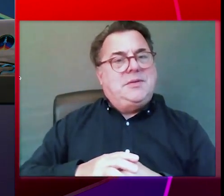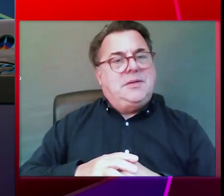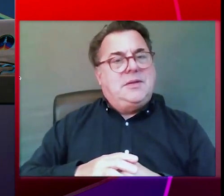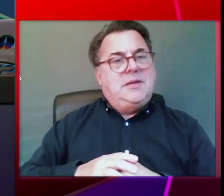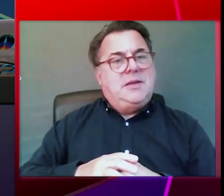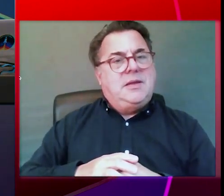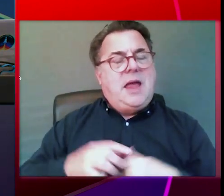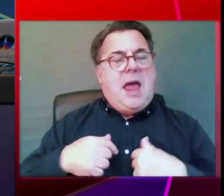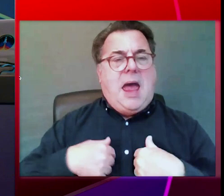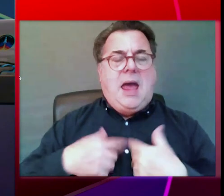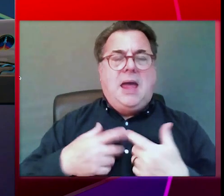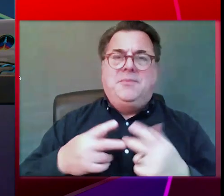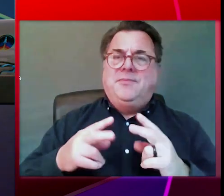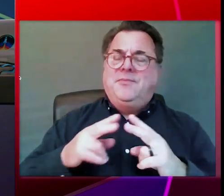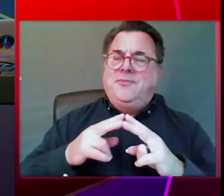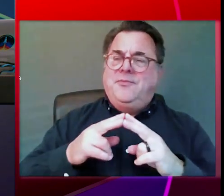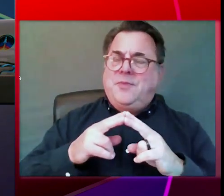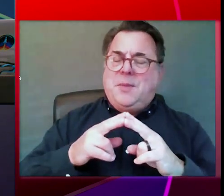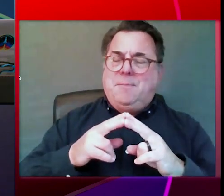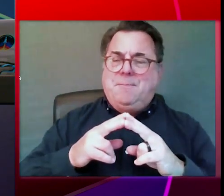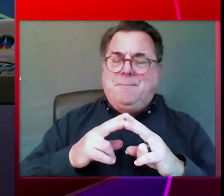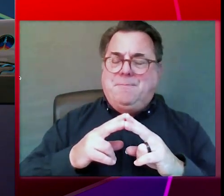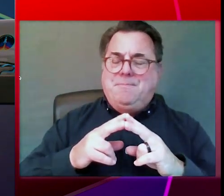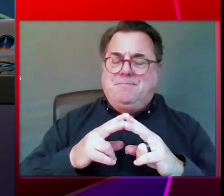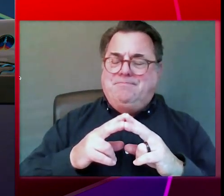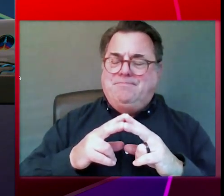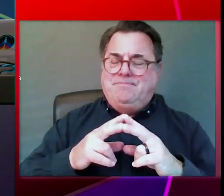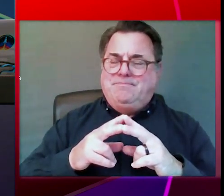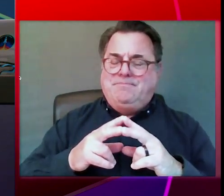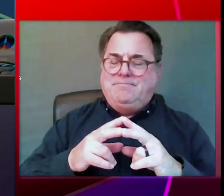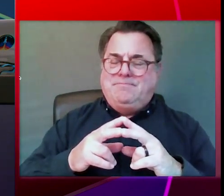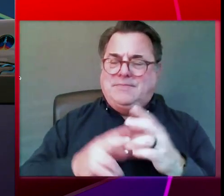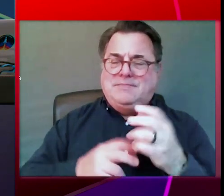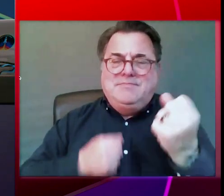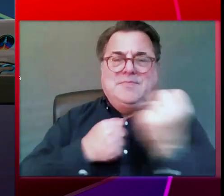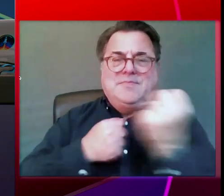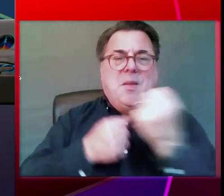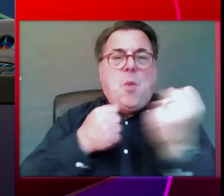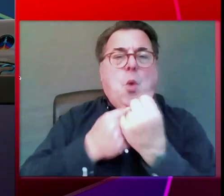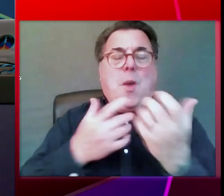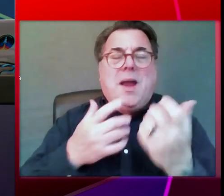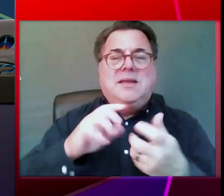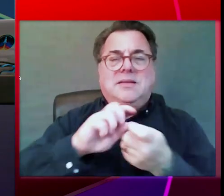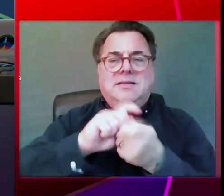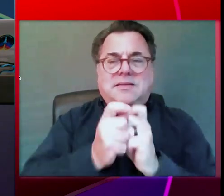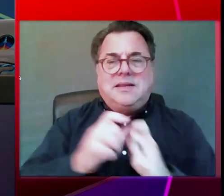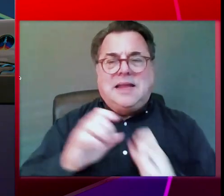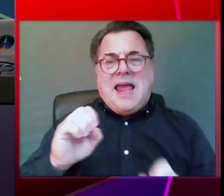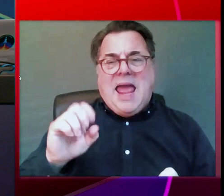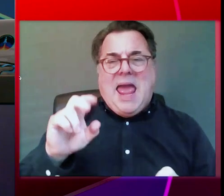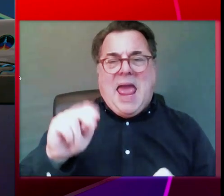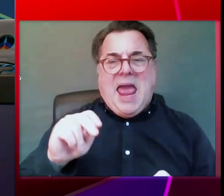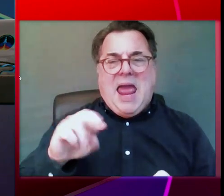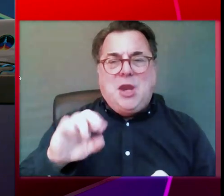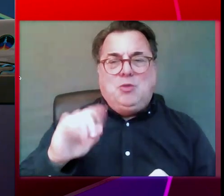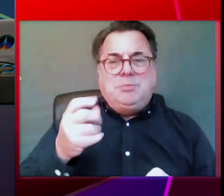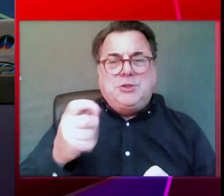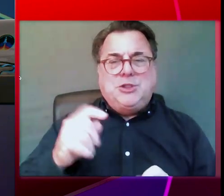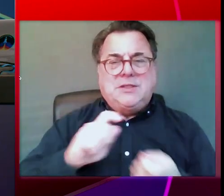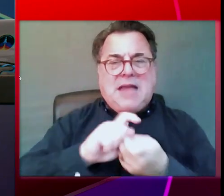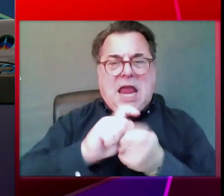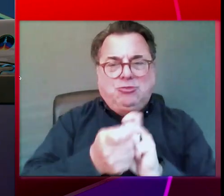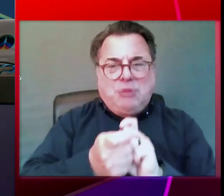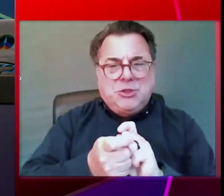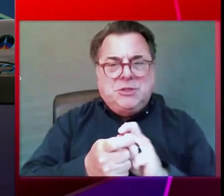I'm actually very, very big fan and very interested in encryption. Awesome. I don't hear that often, you know, awesome. Right? Lots and of I keys. Feel